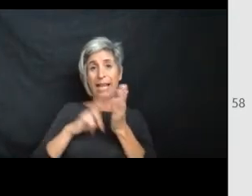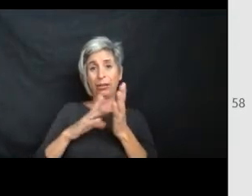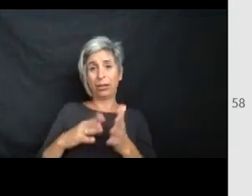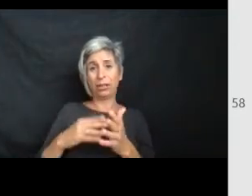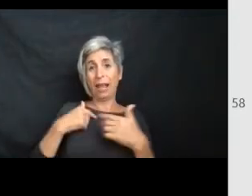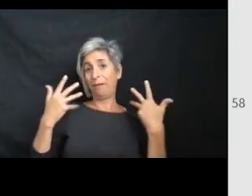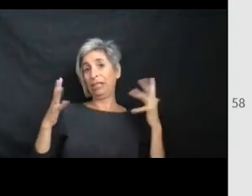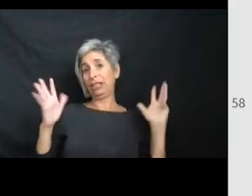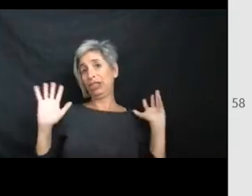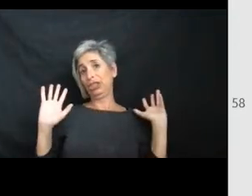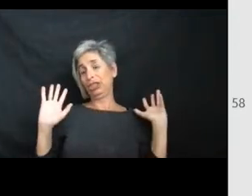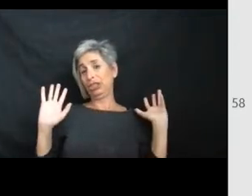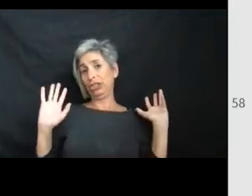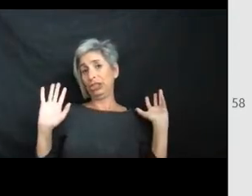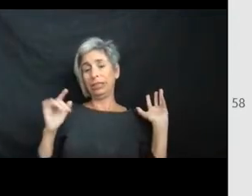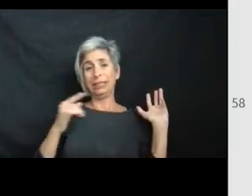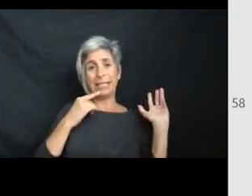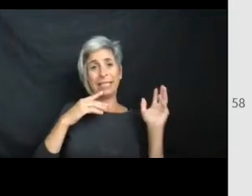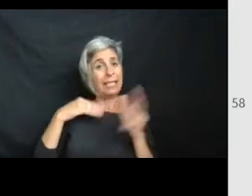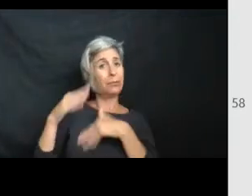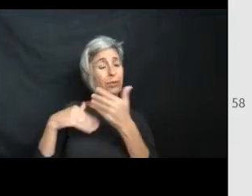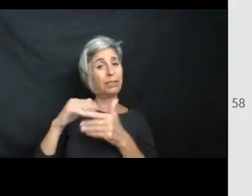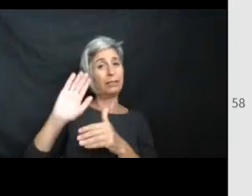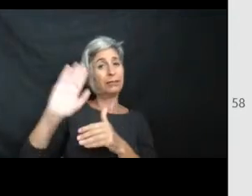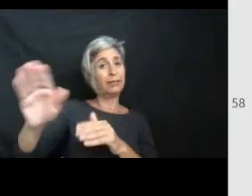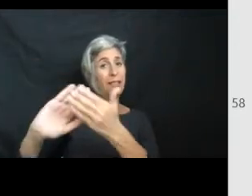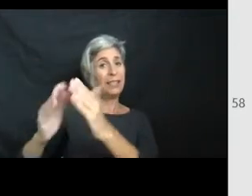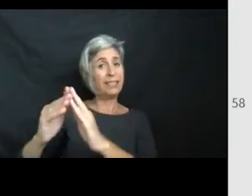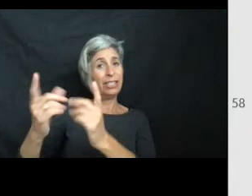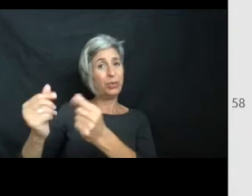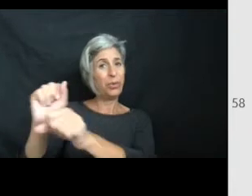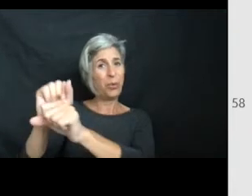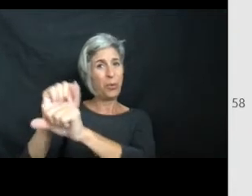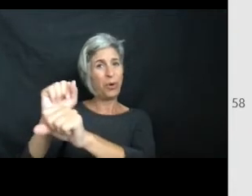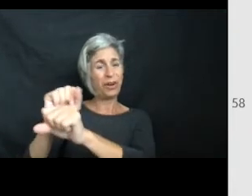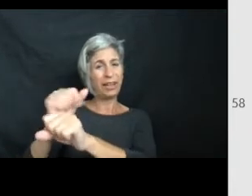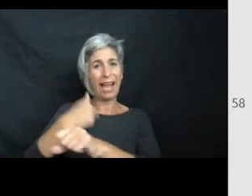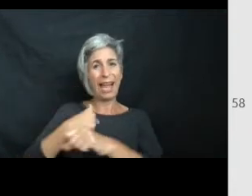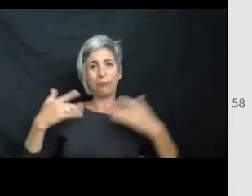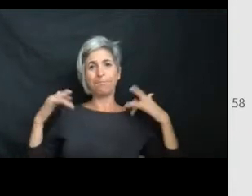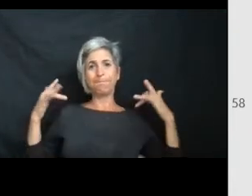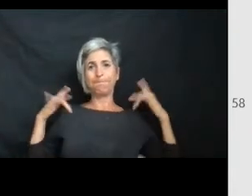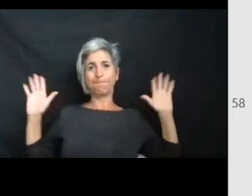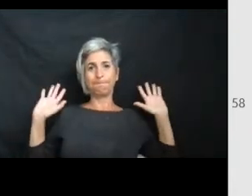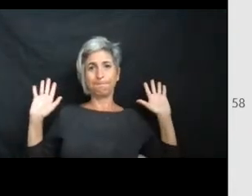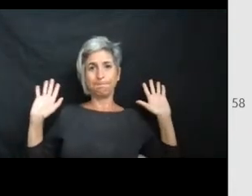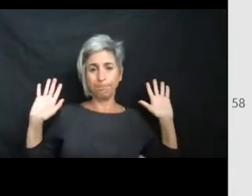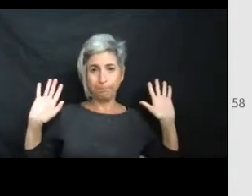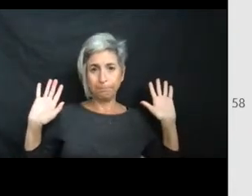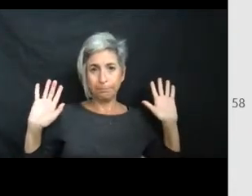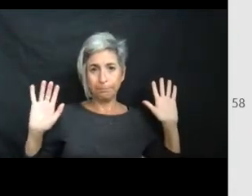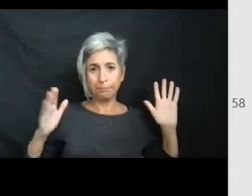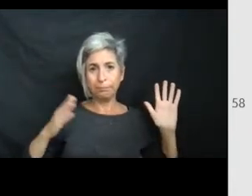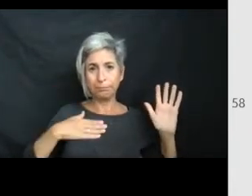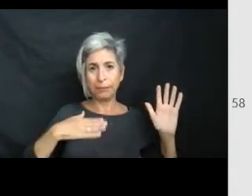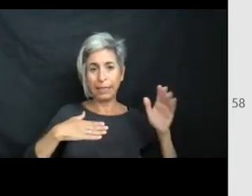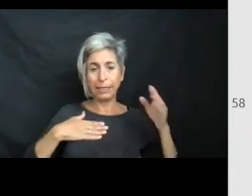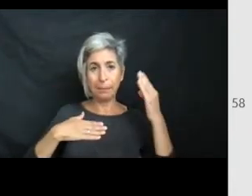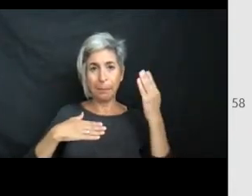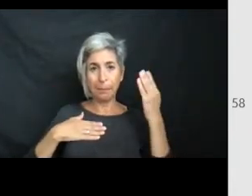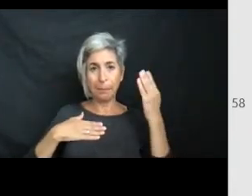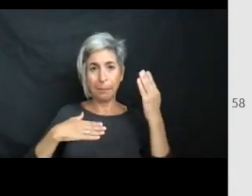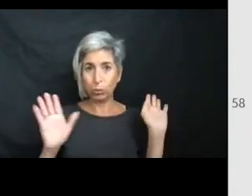if I see an in progress, that means the ball's back in the city's court. And notice my icons again have turned dark blue, which tells